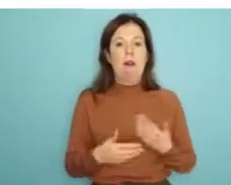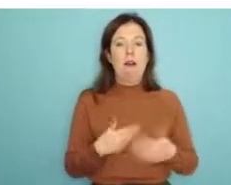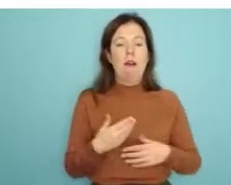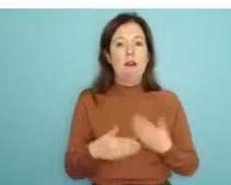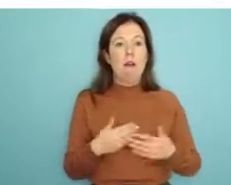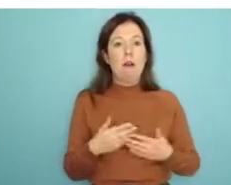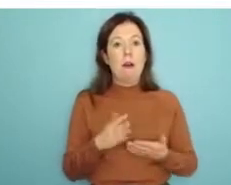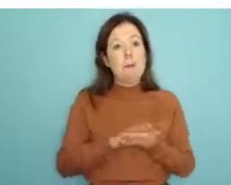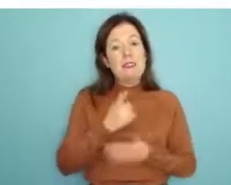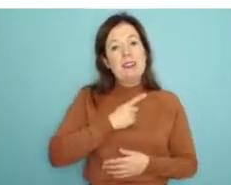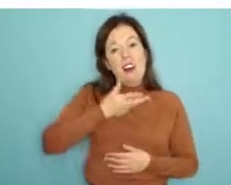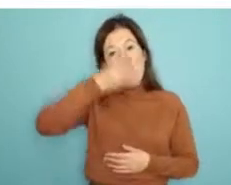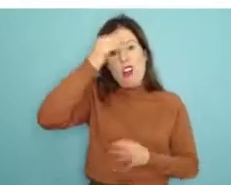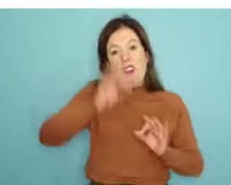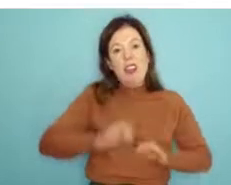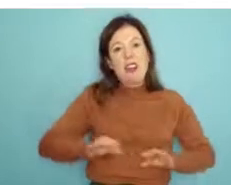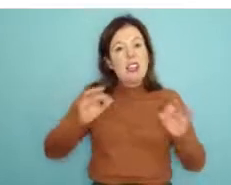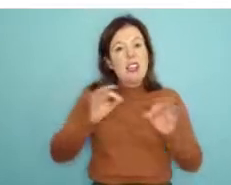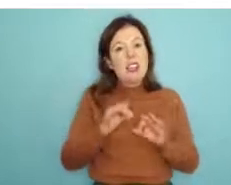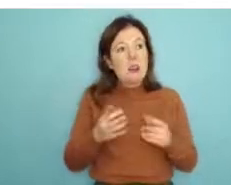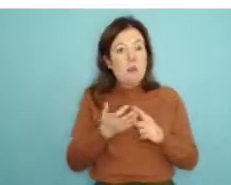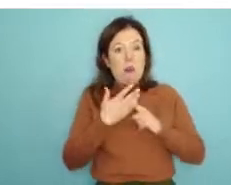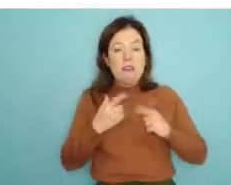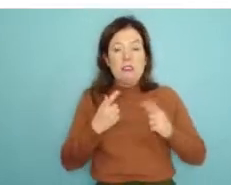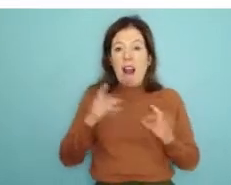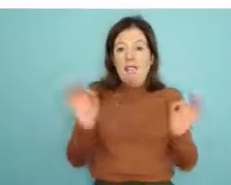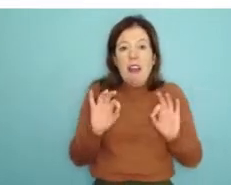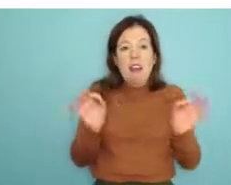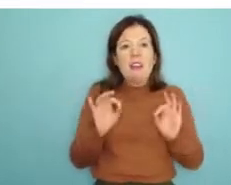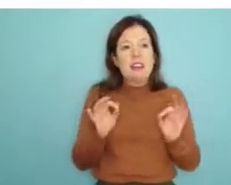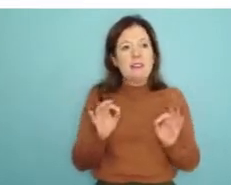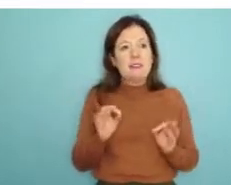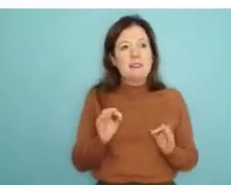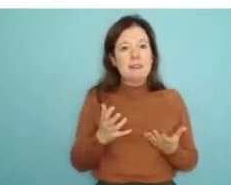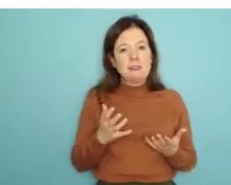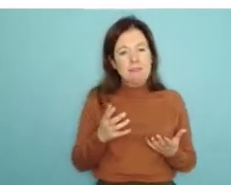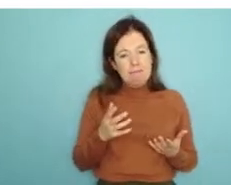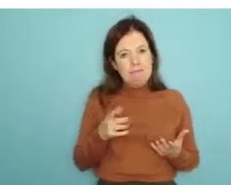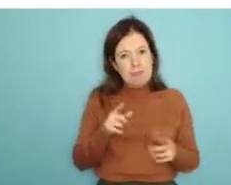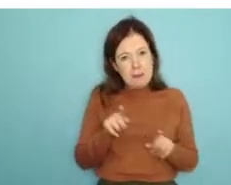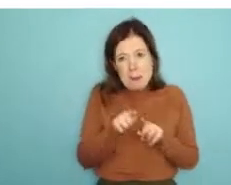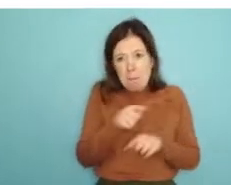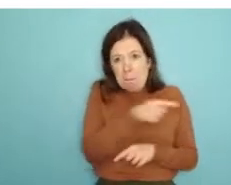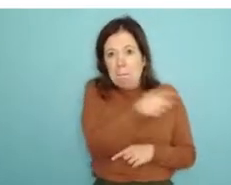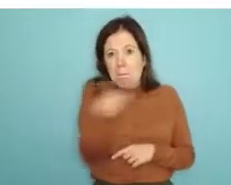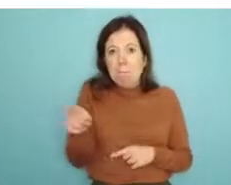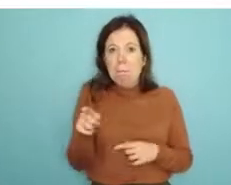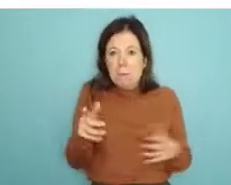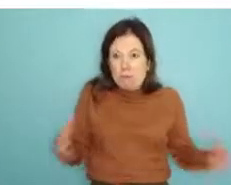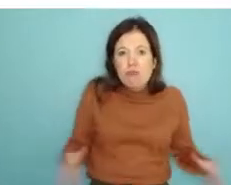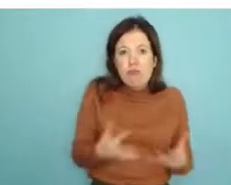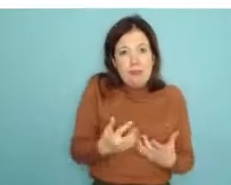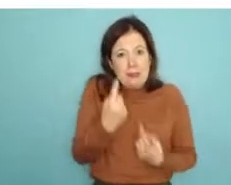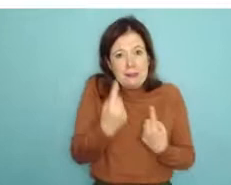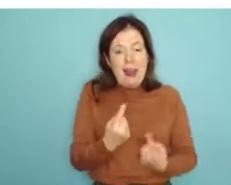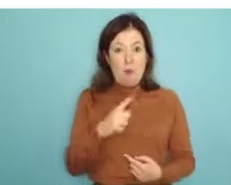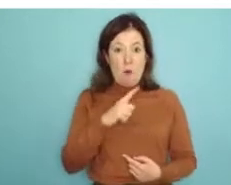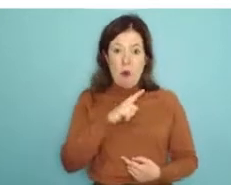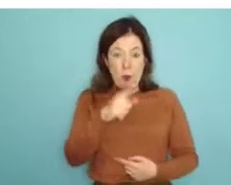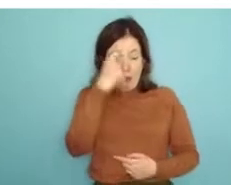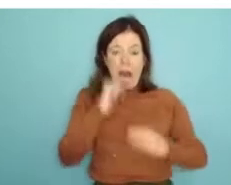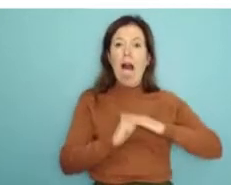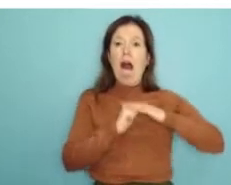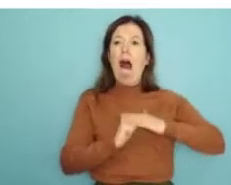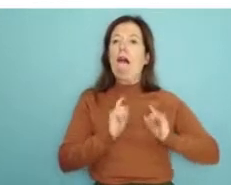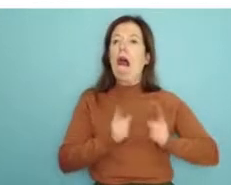So I'd strongly encourage you to really push yourself, because we can always do more than what we really believe.